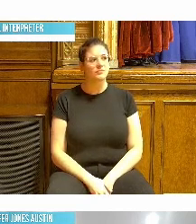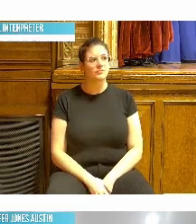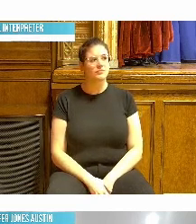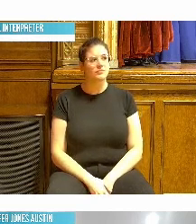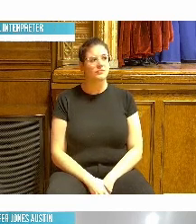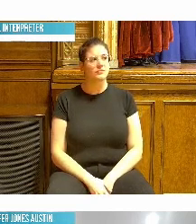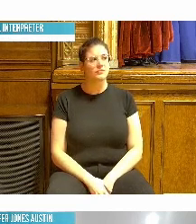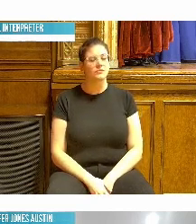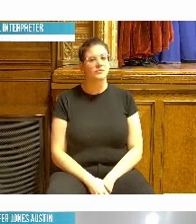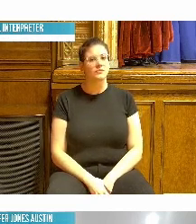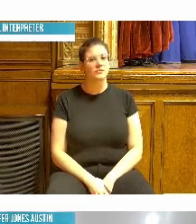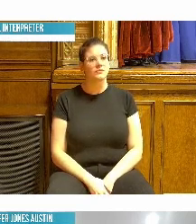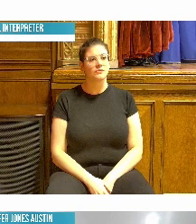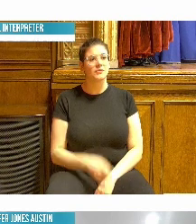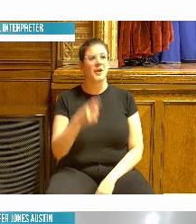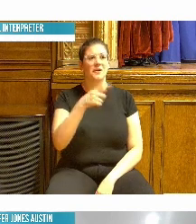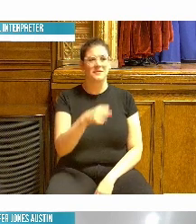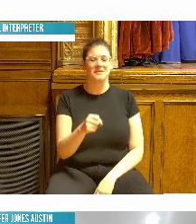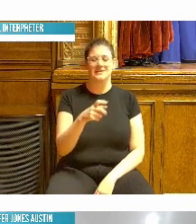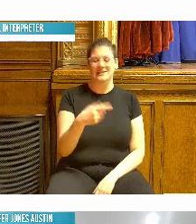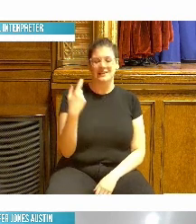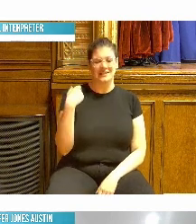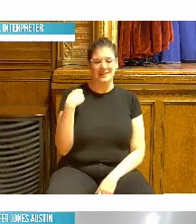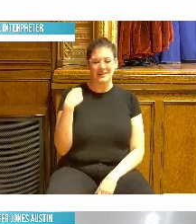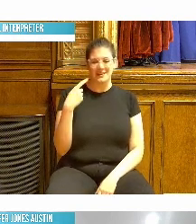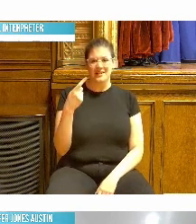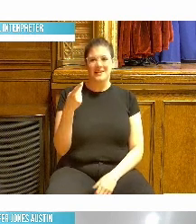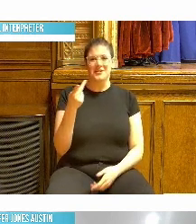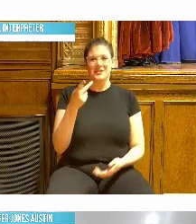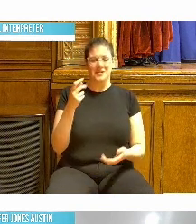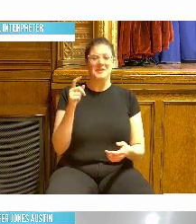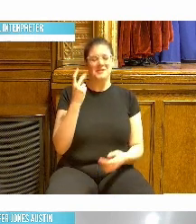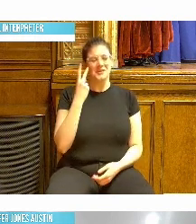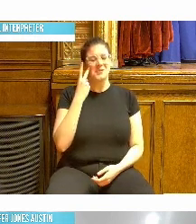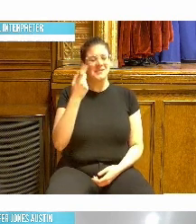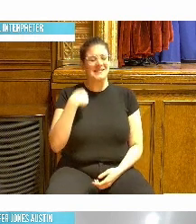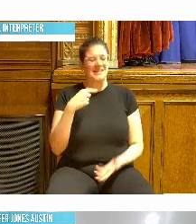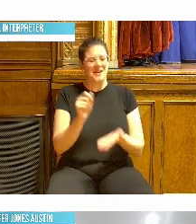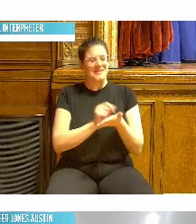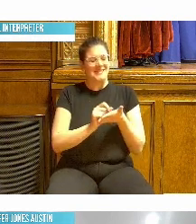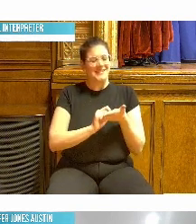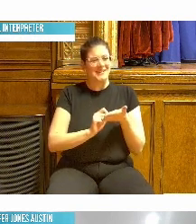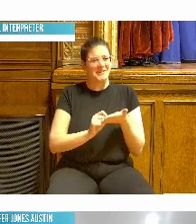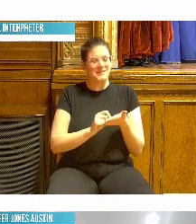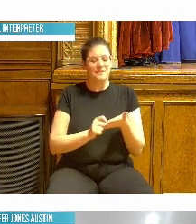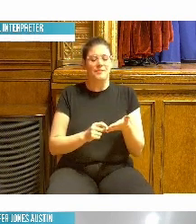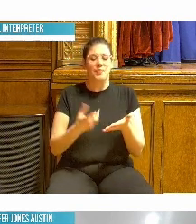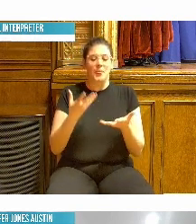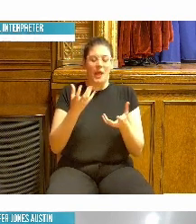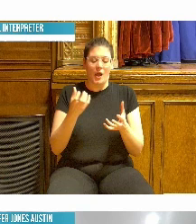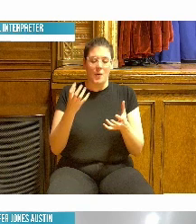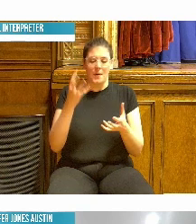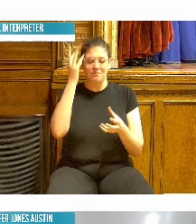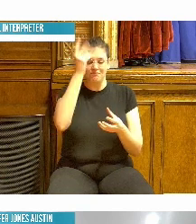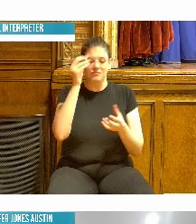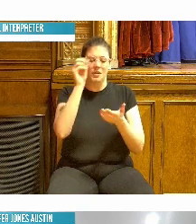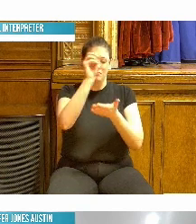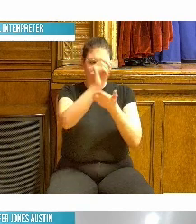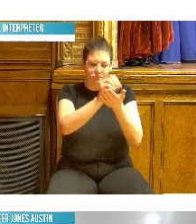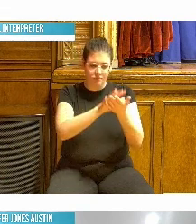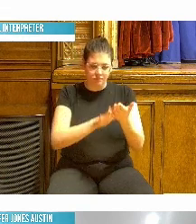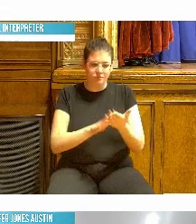You must have saw me taking notes. Yes, we did. I wanted to get my thoughts together, and let me just